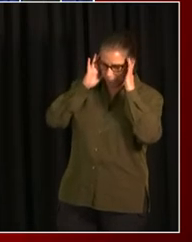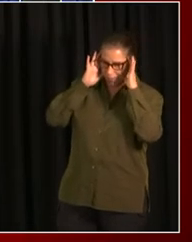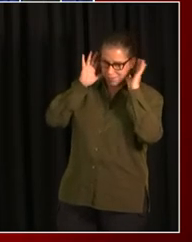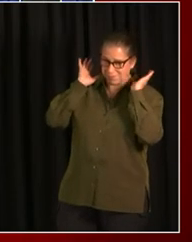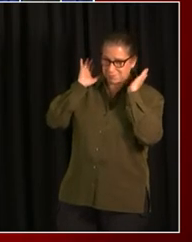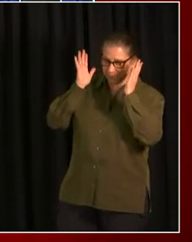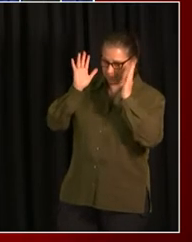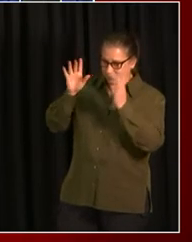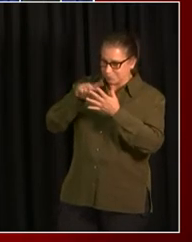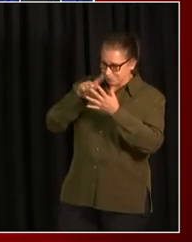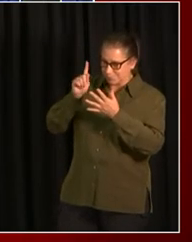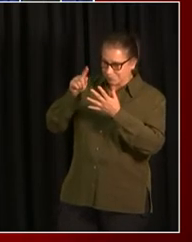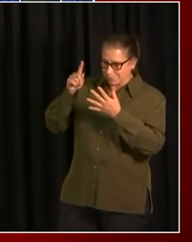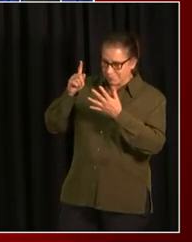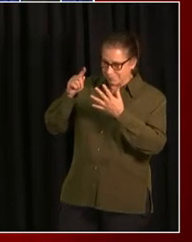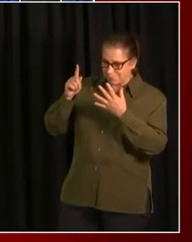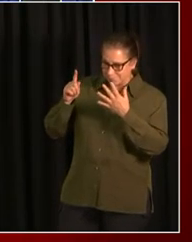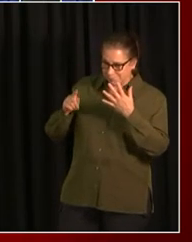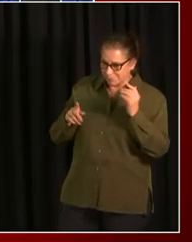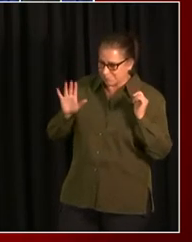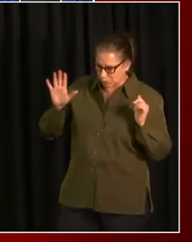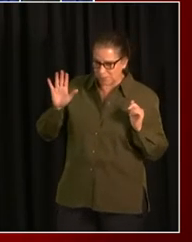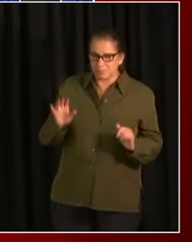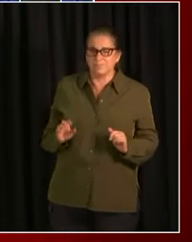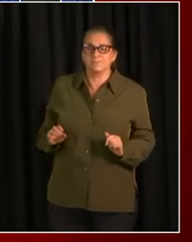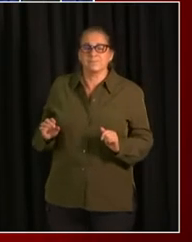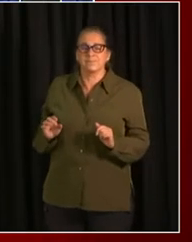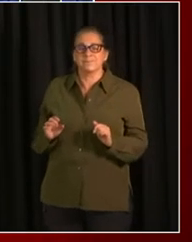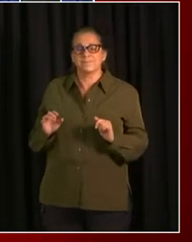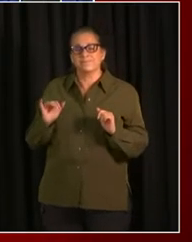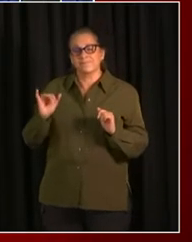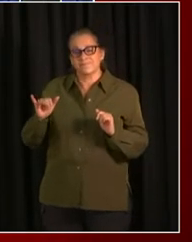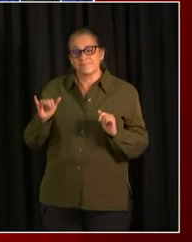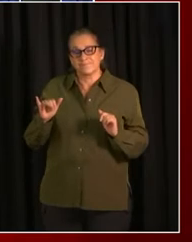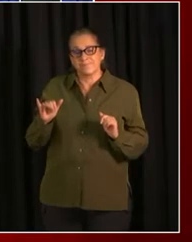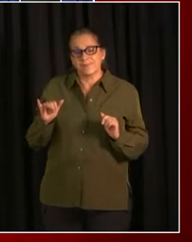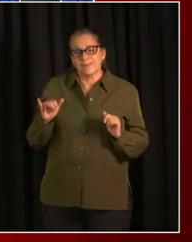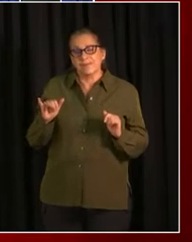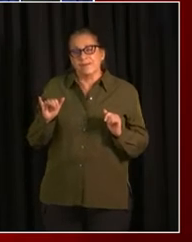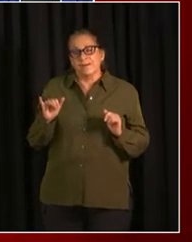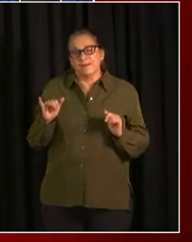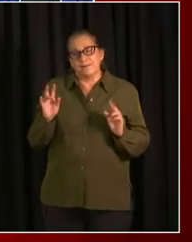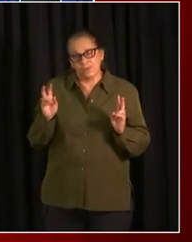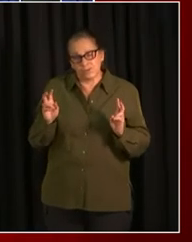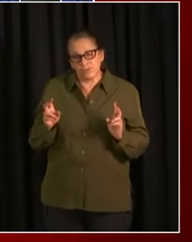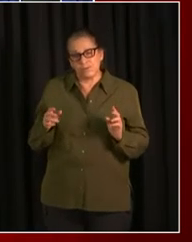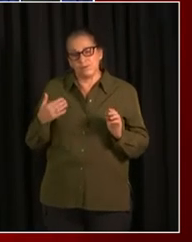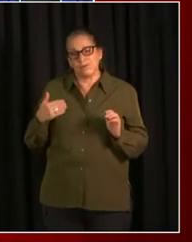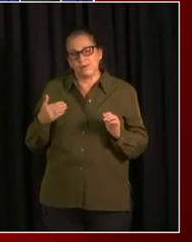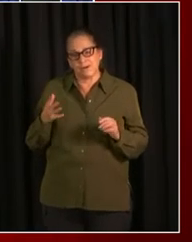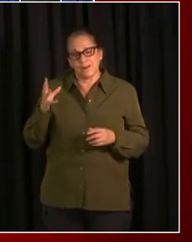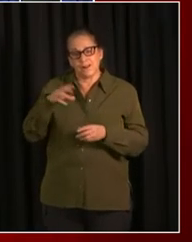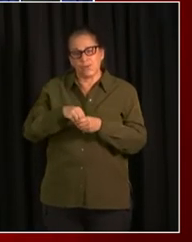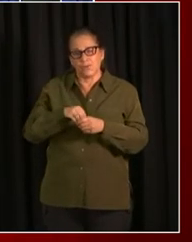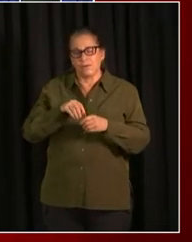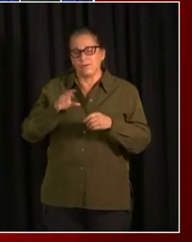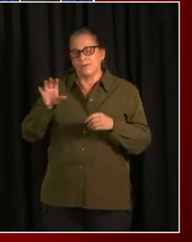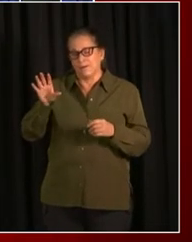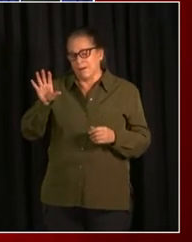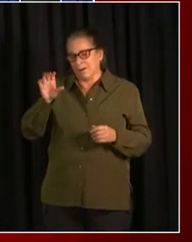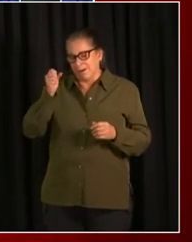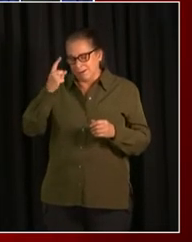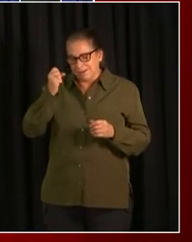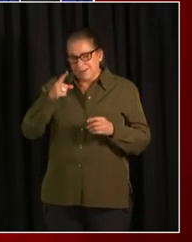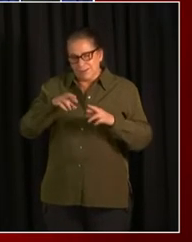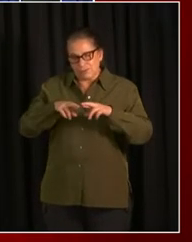all the puzzle pieces that are really bound together, including the regional component of decisions that we